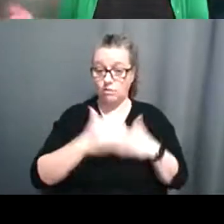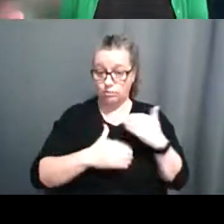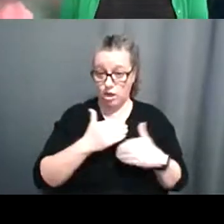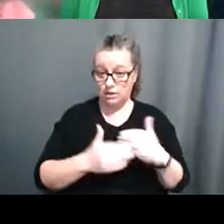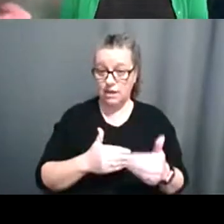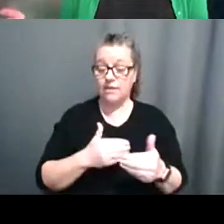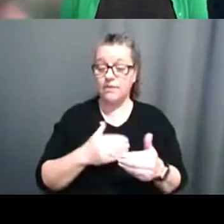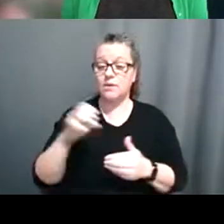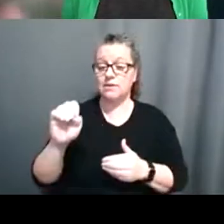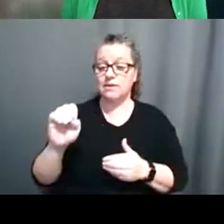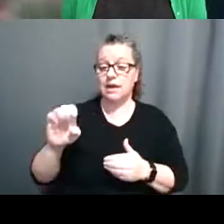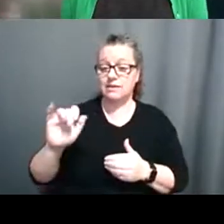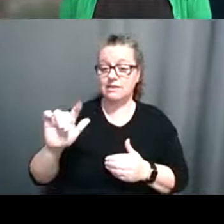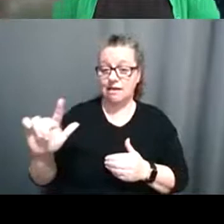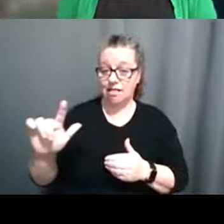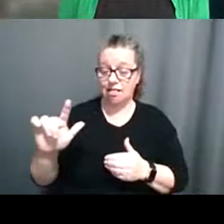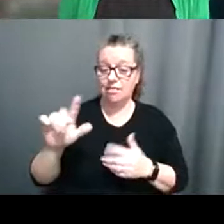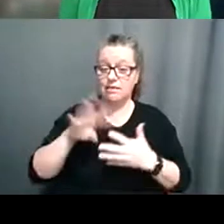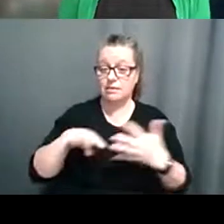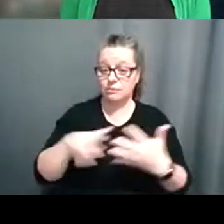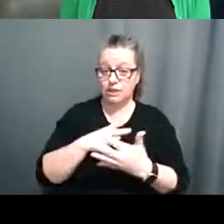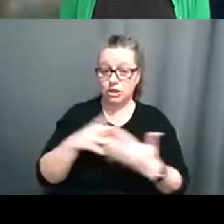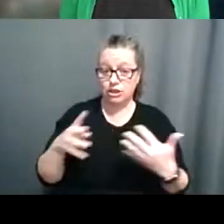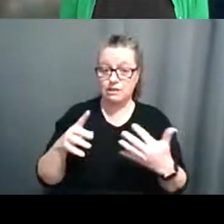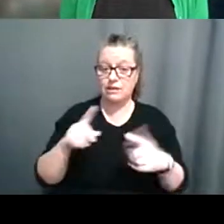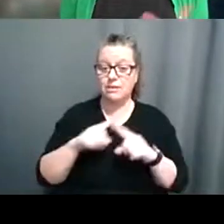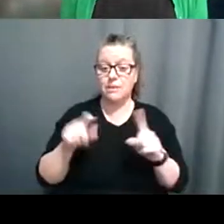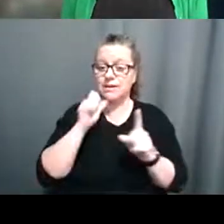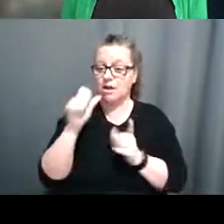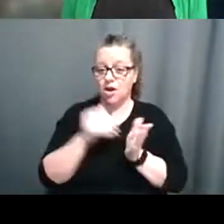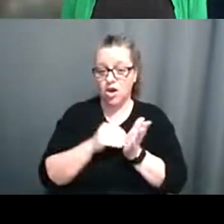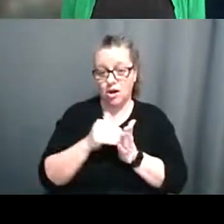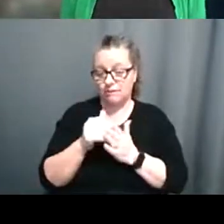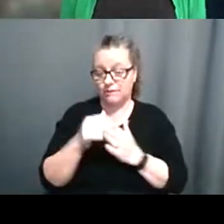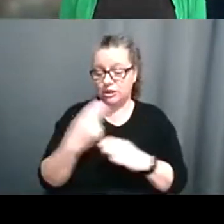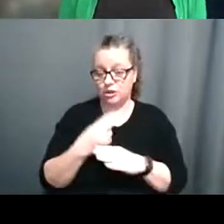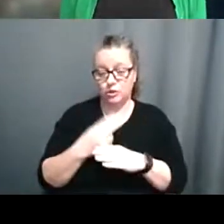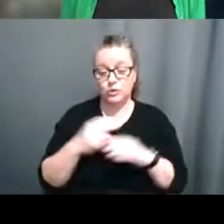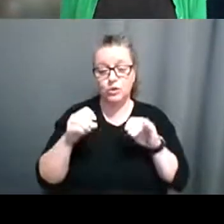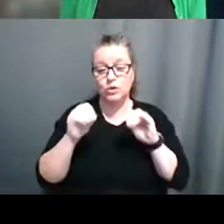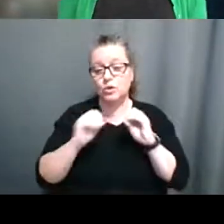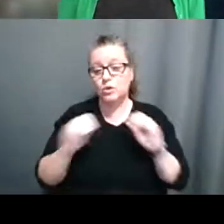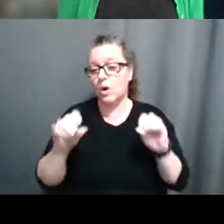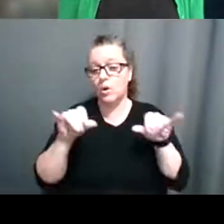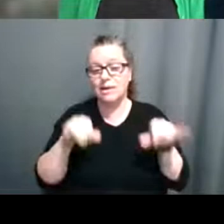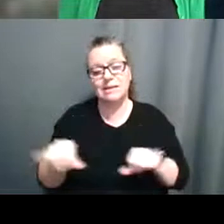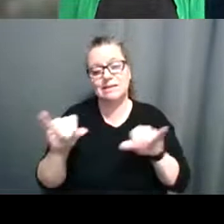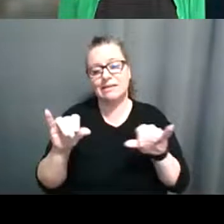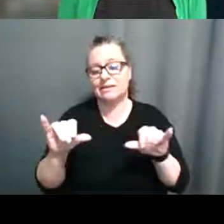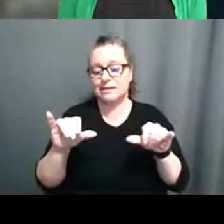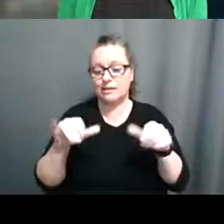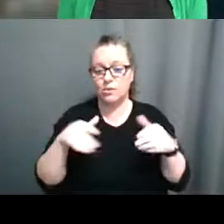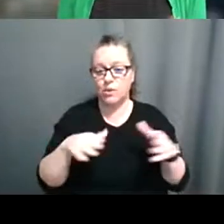Excel spreadsheet, but it wasn't consistently used. And there was no consistent way to measure what staff were